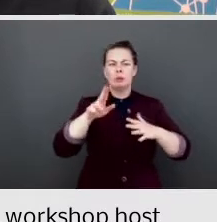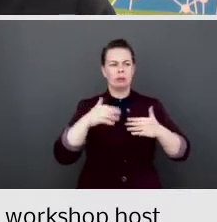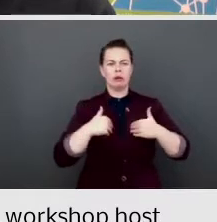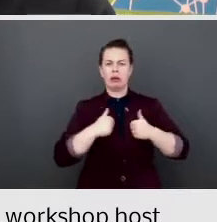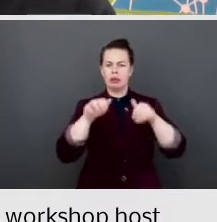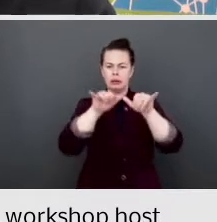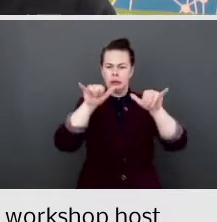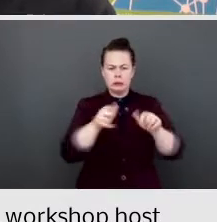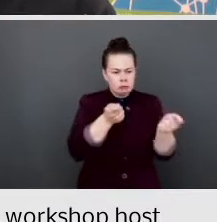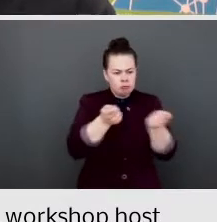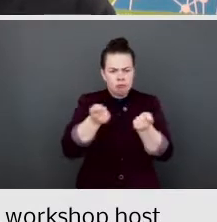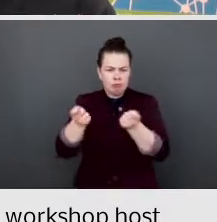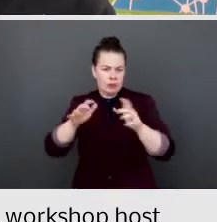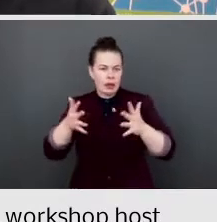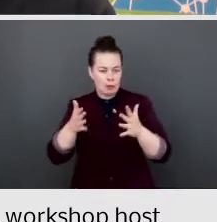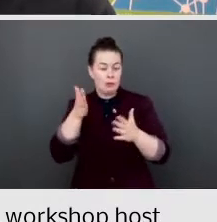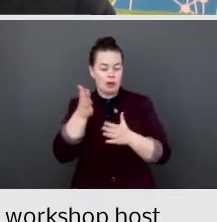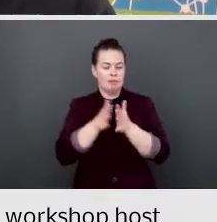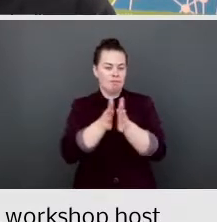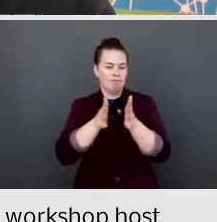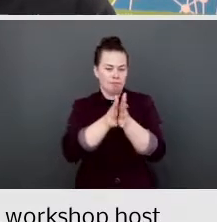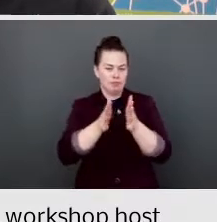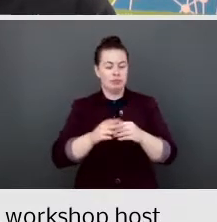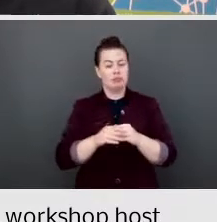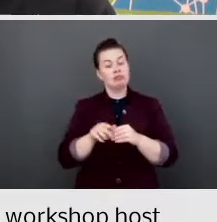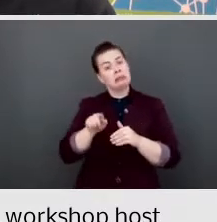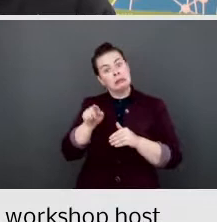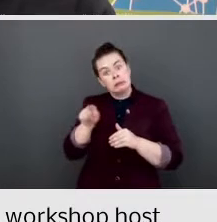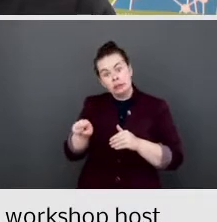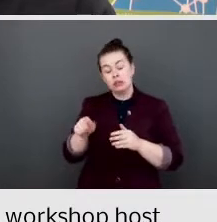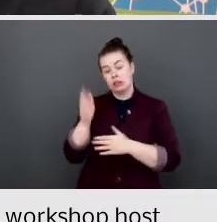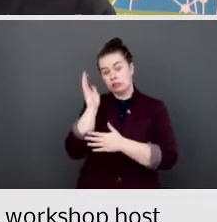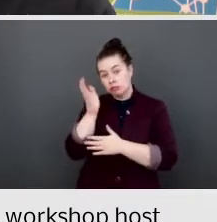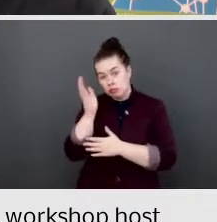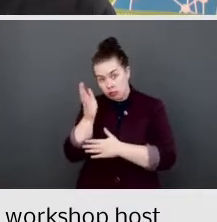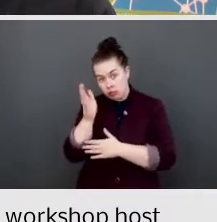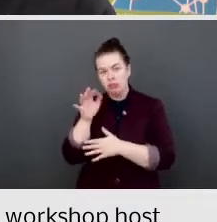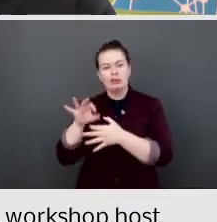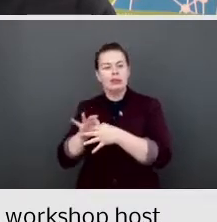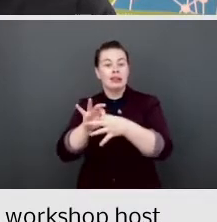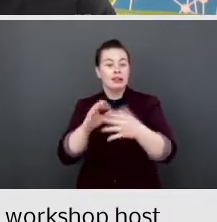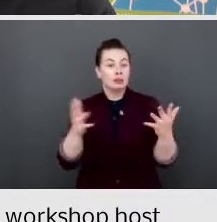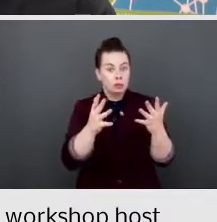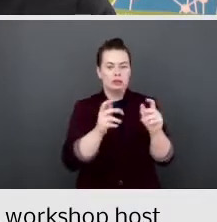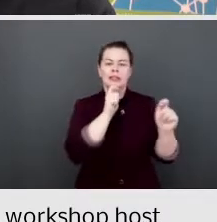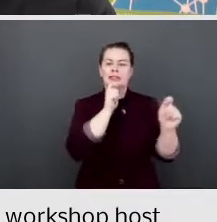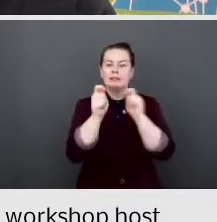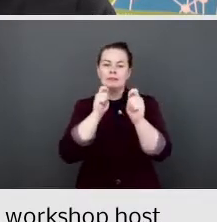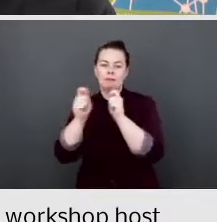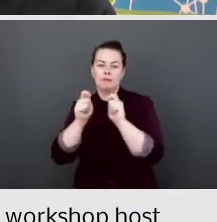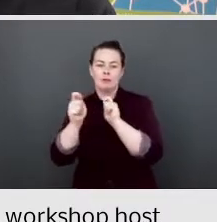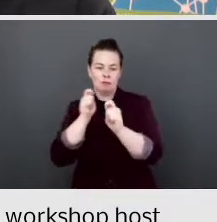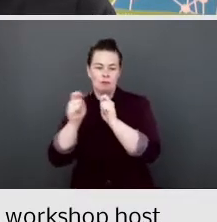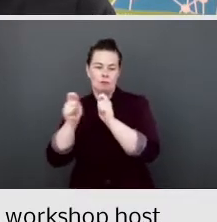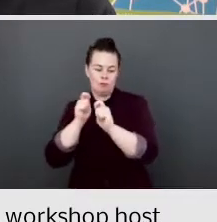on governance of health systems in chosen EU countries. This talk will serve as a basis